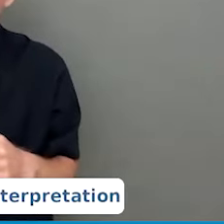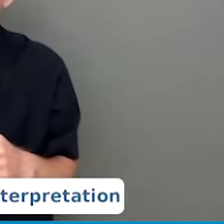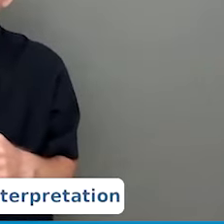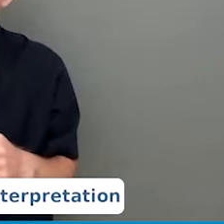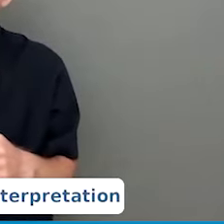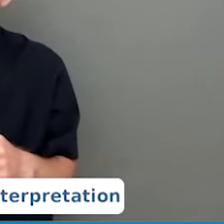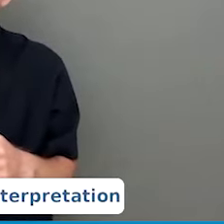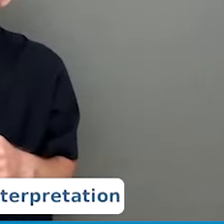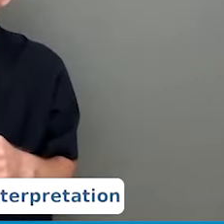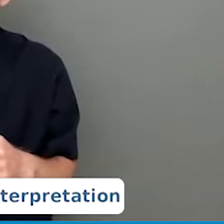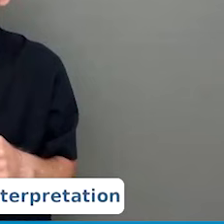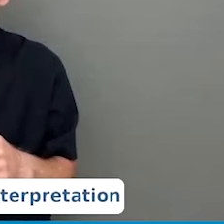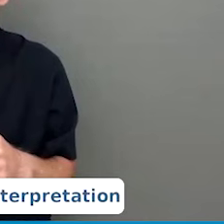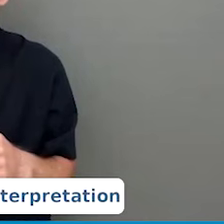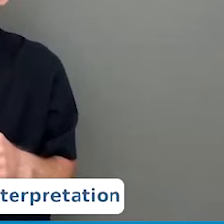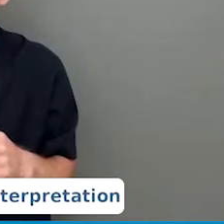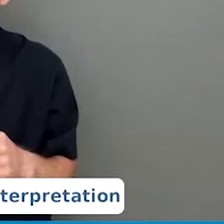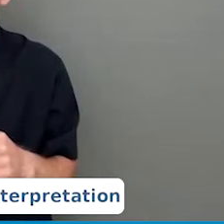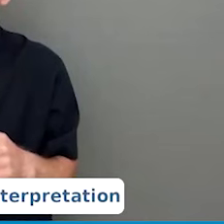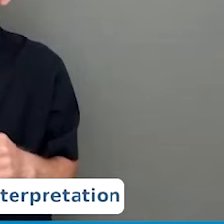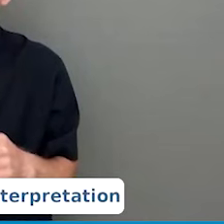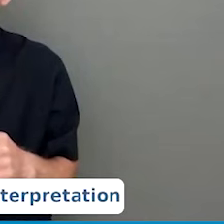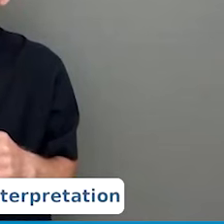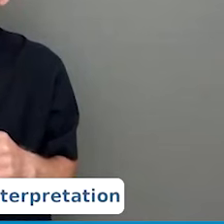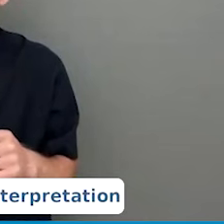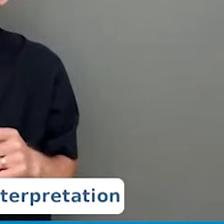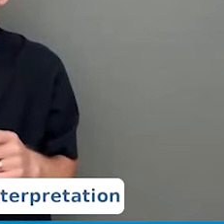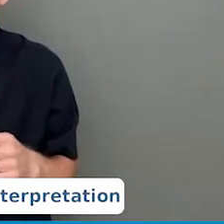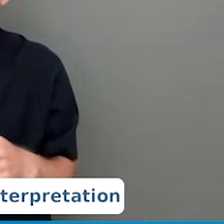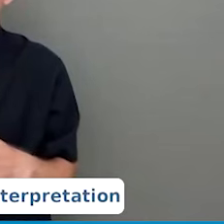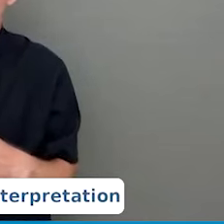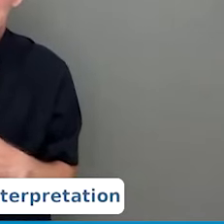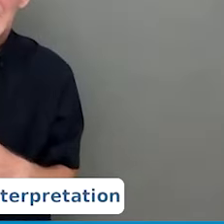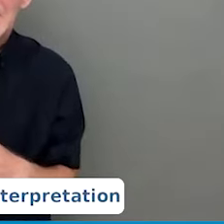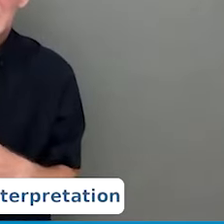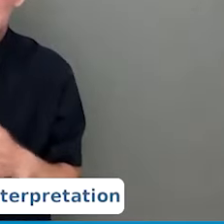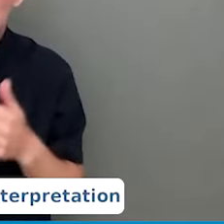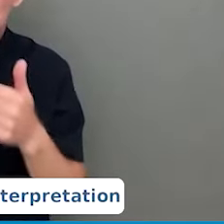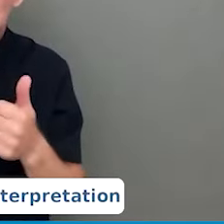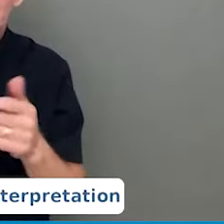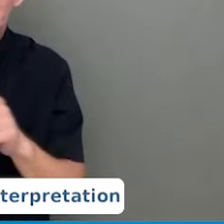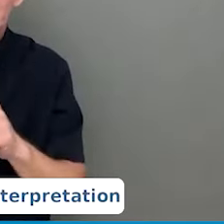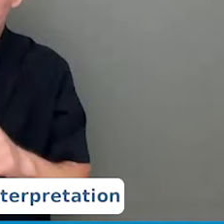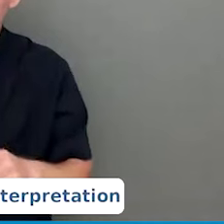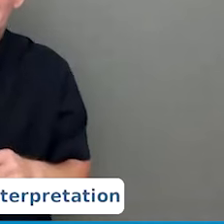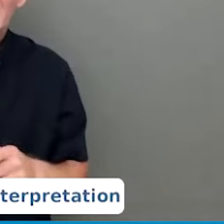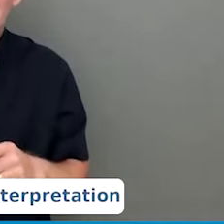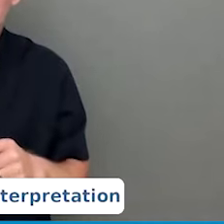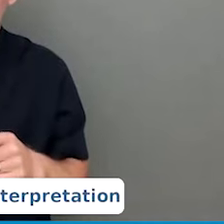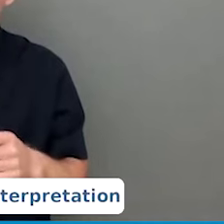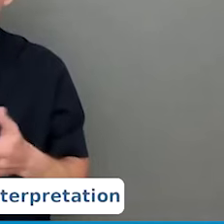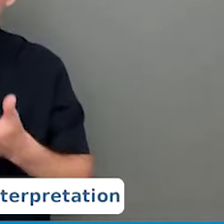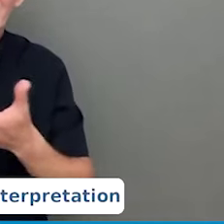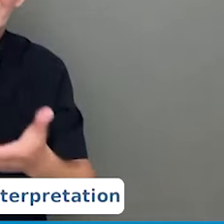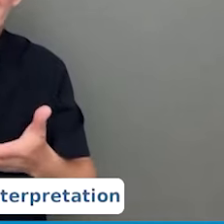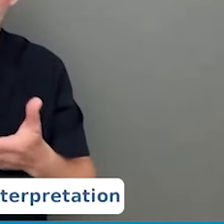in low and middle income countries very successful disability funds with scale. But I think